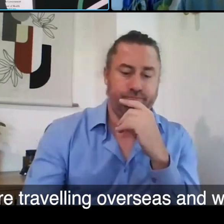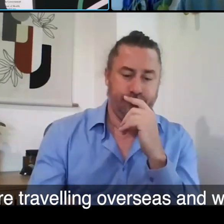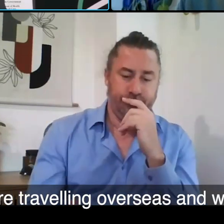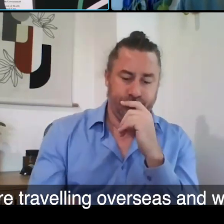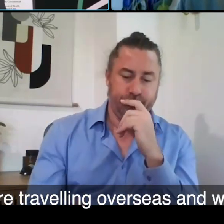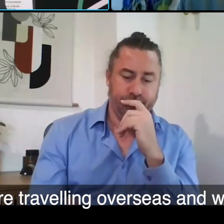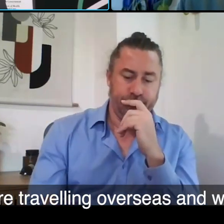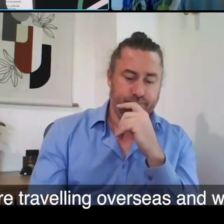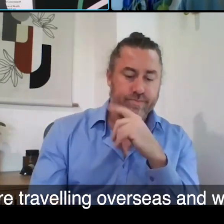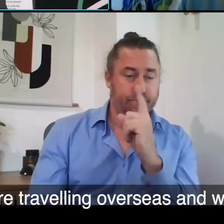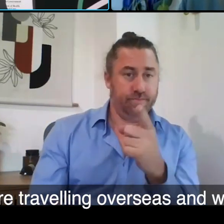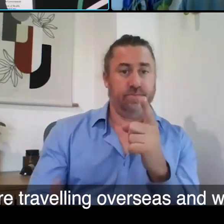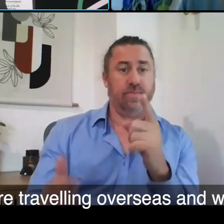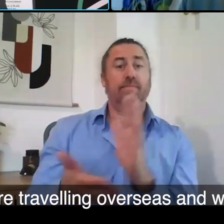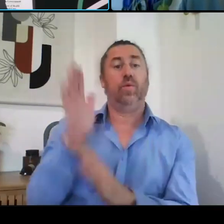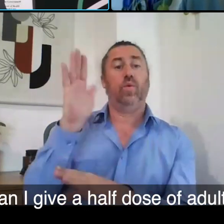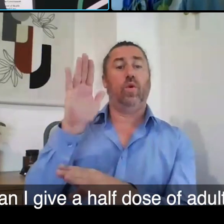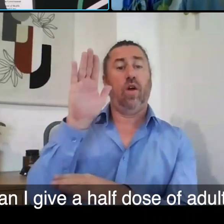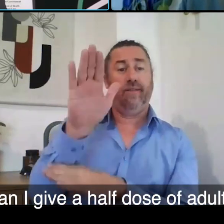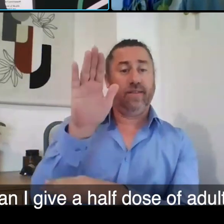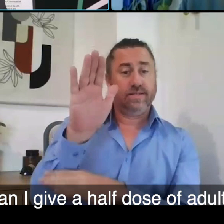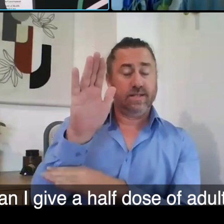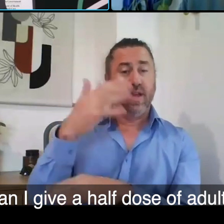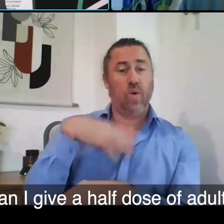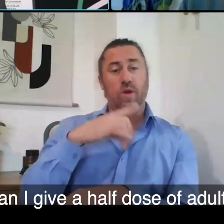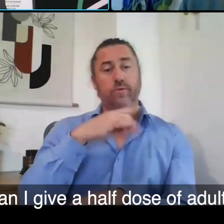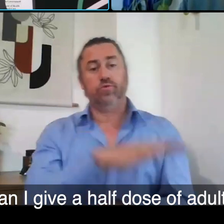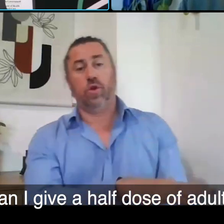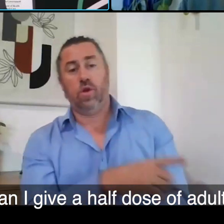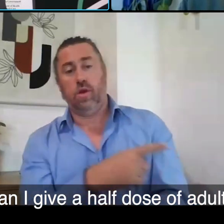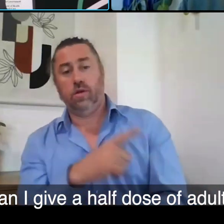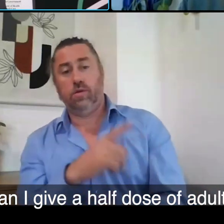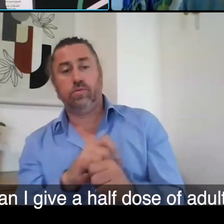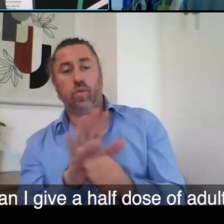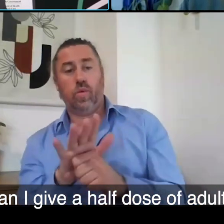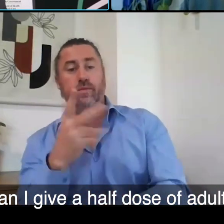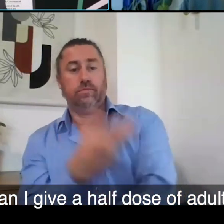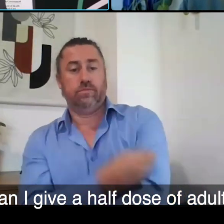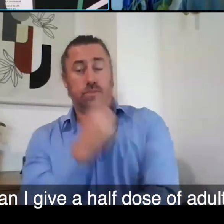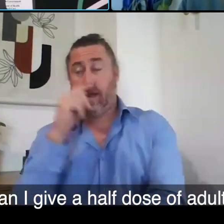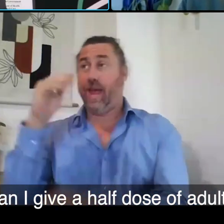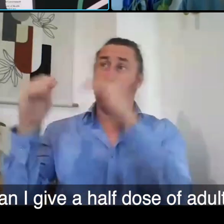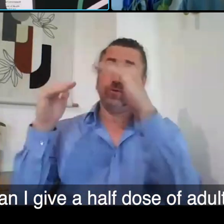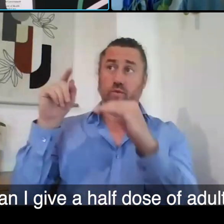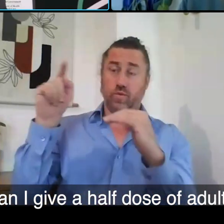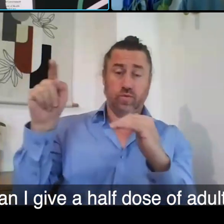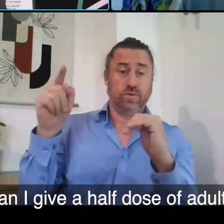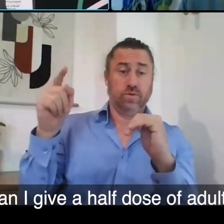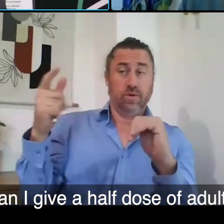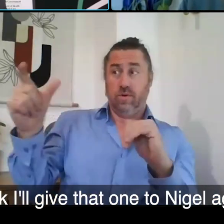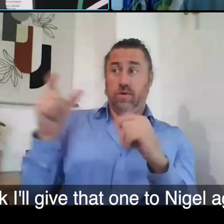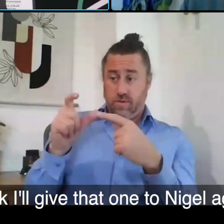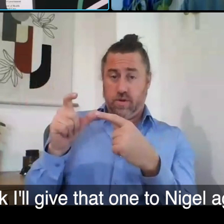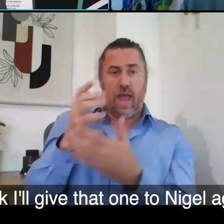If people are travelling overseas and want a child COVID vaccine, can I give a half dose of adult COVID